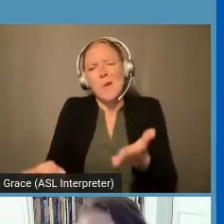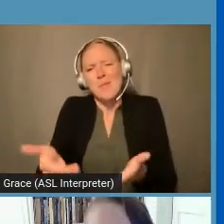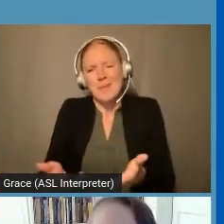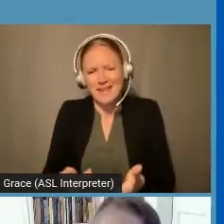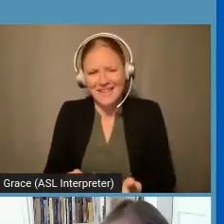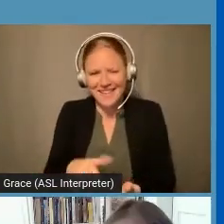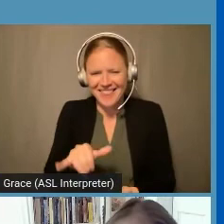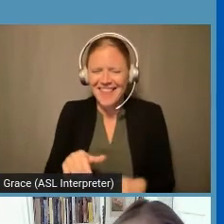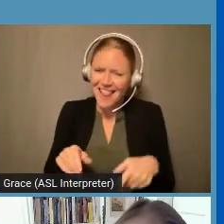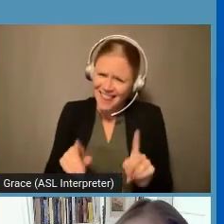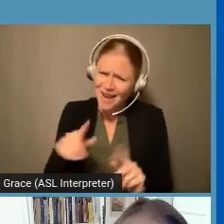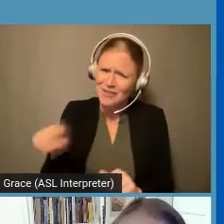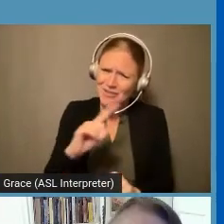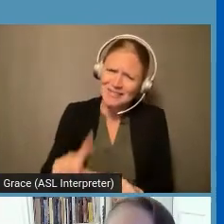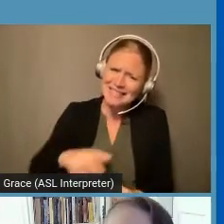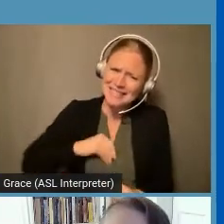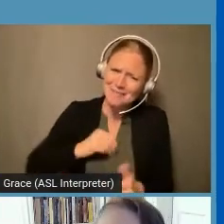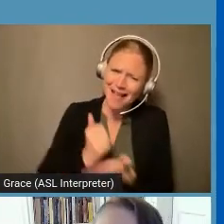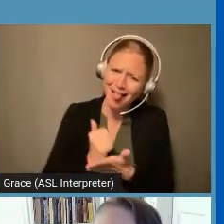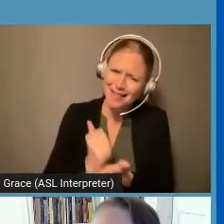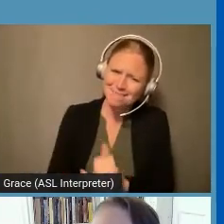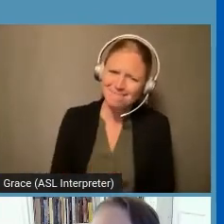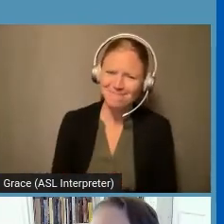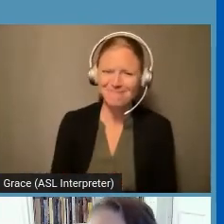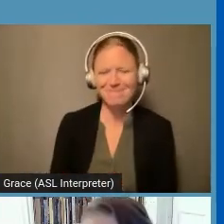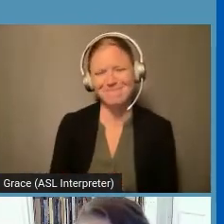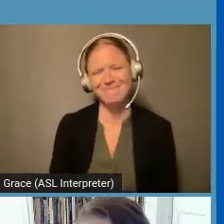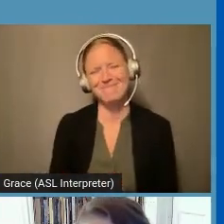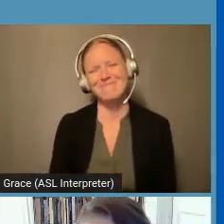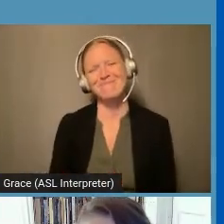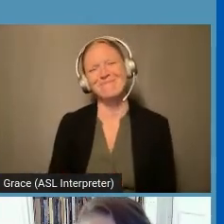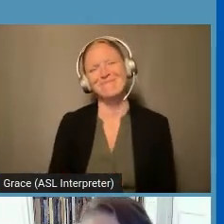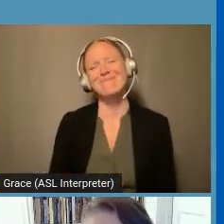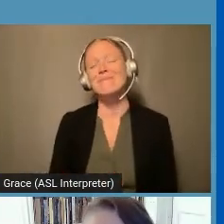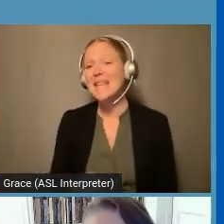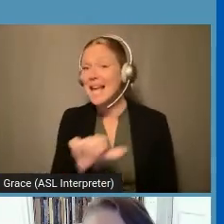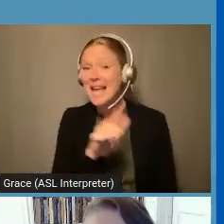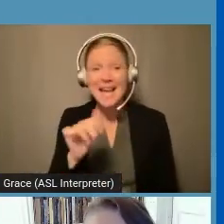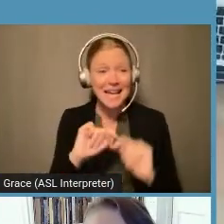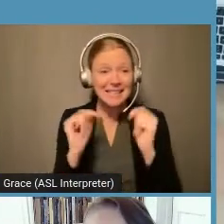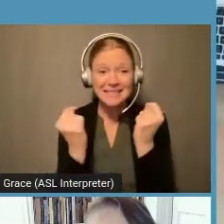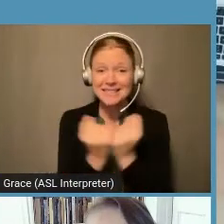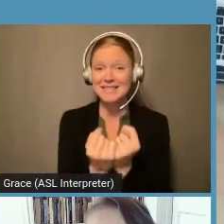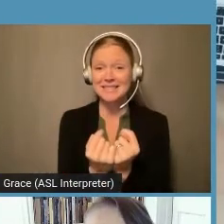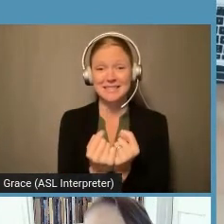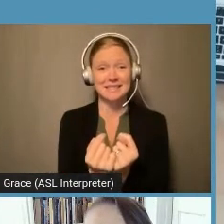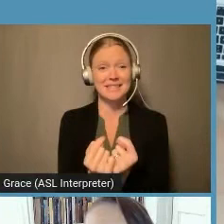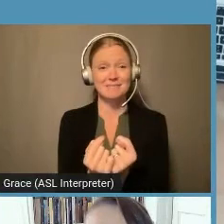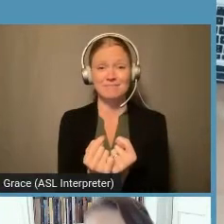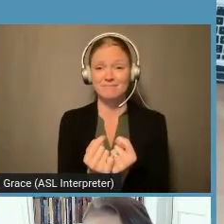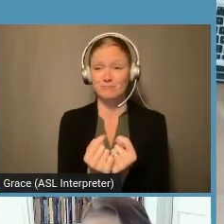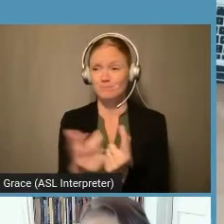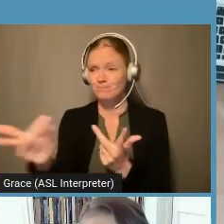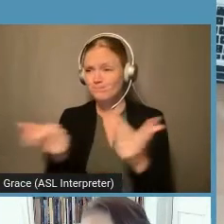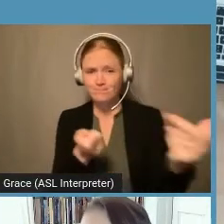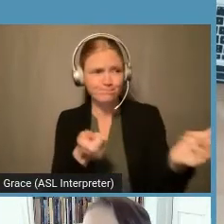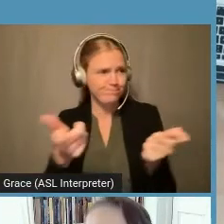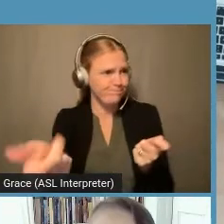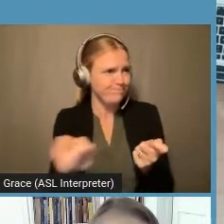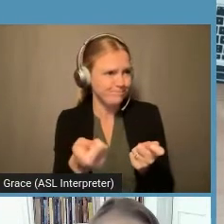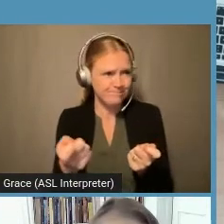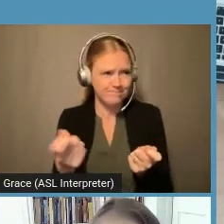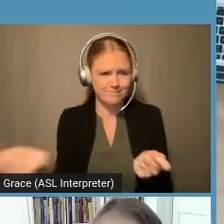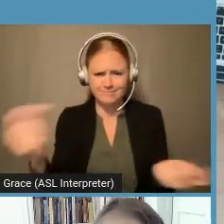help. So any team that you're putting together to build a website or